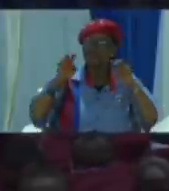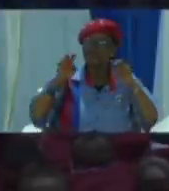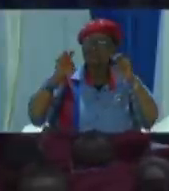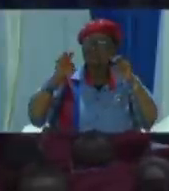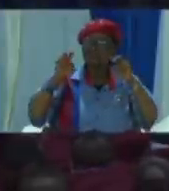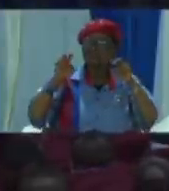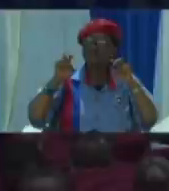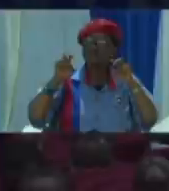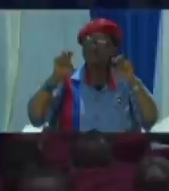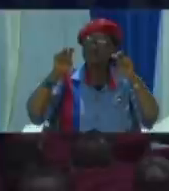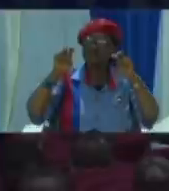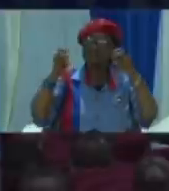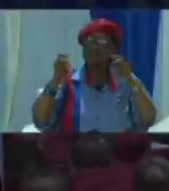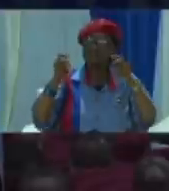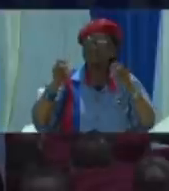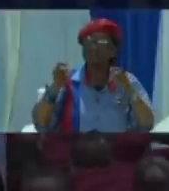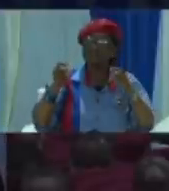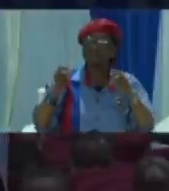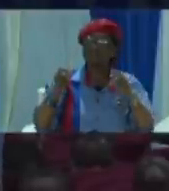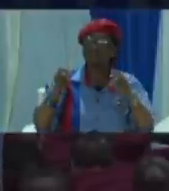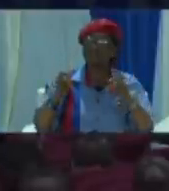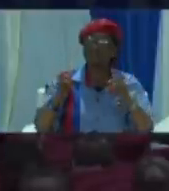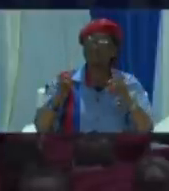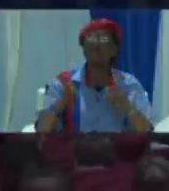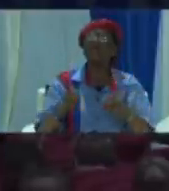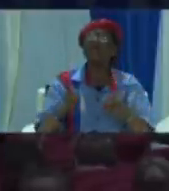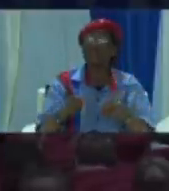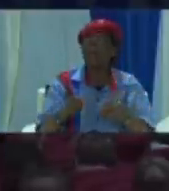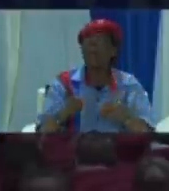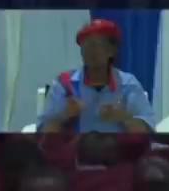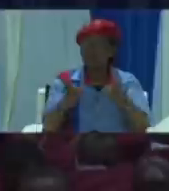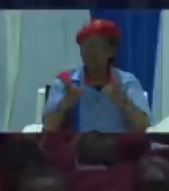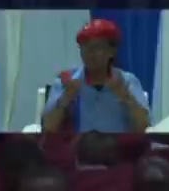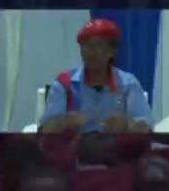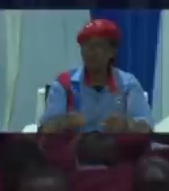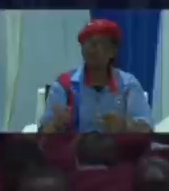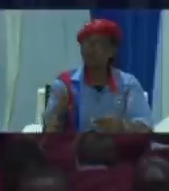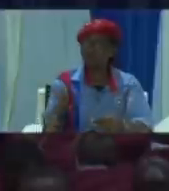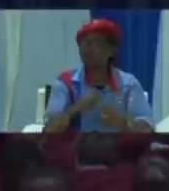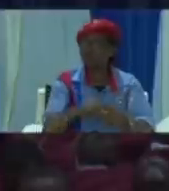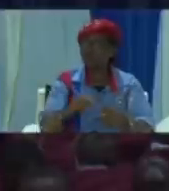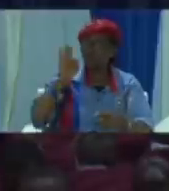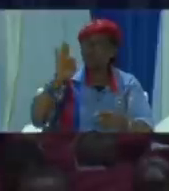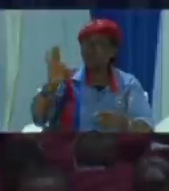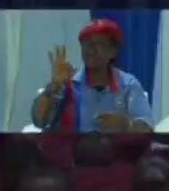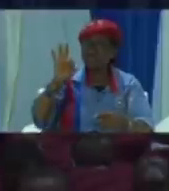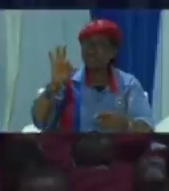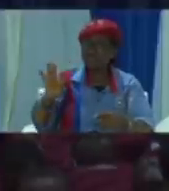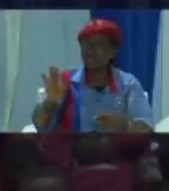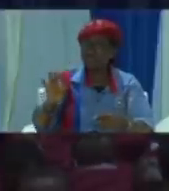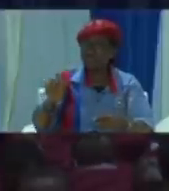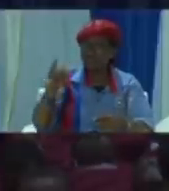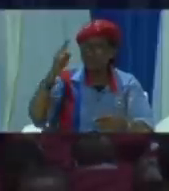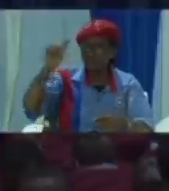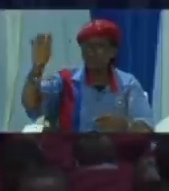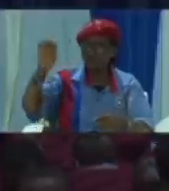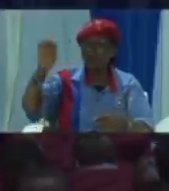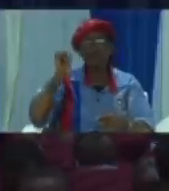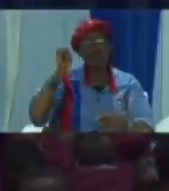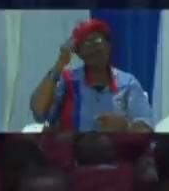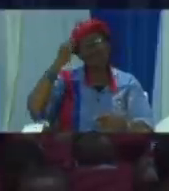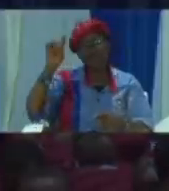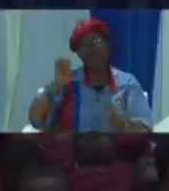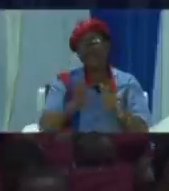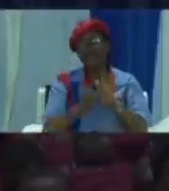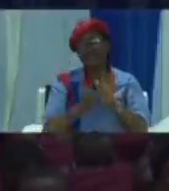preach. Àwọn àkòrí kan ó ń retí pé kó mọ wàásù ṣá. I mean, for example, if fún